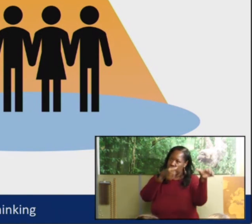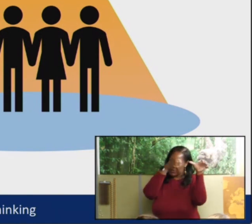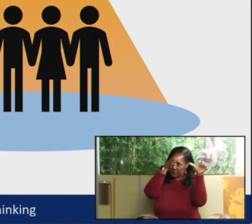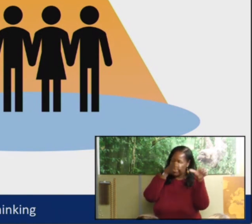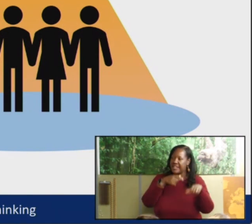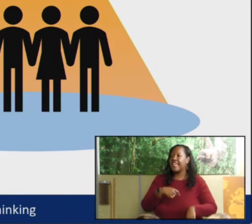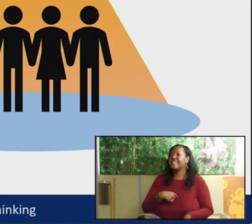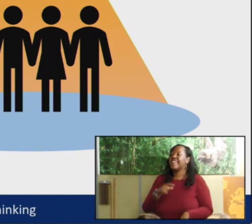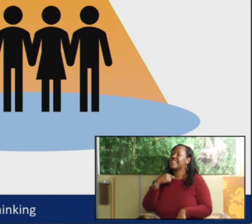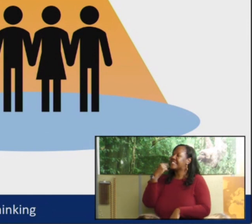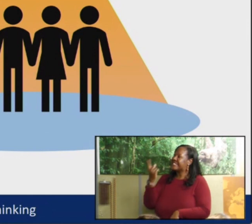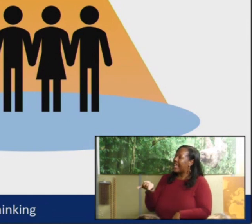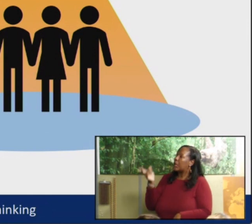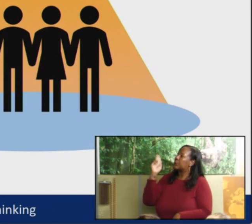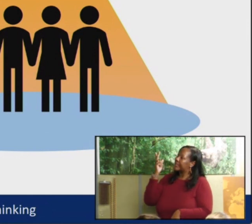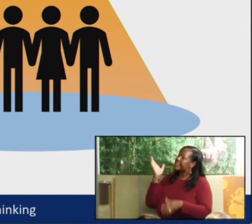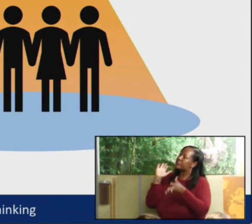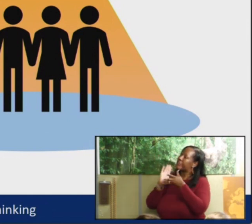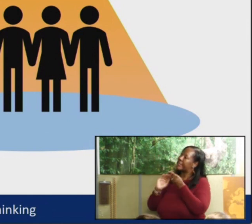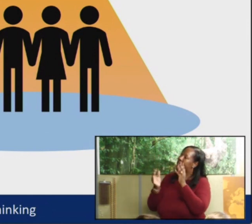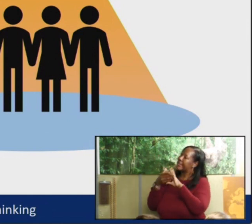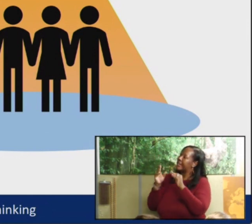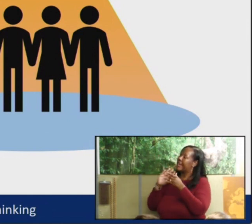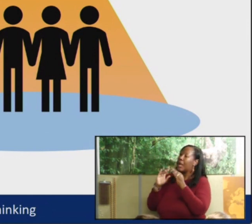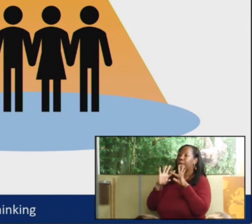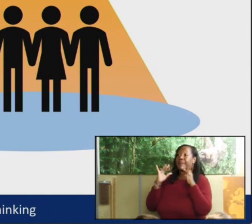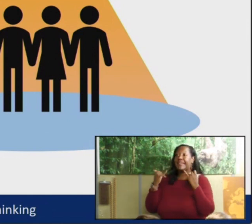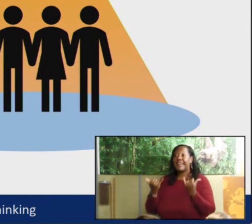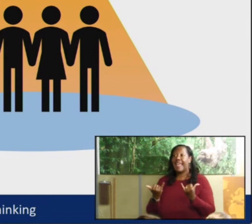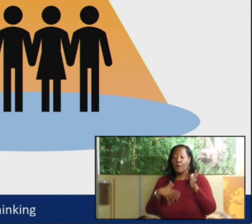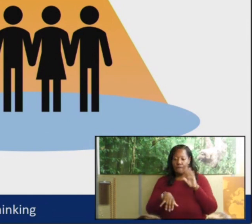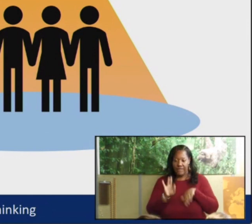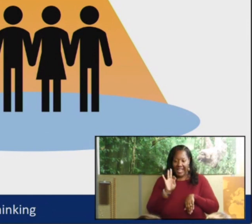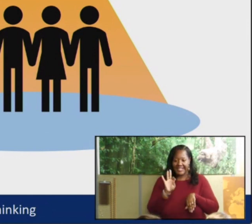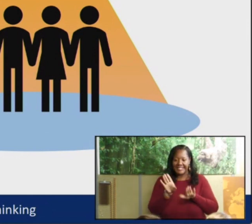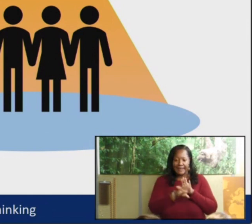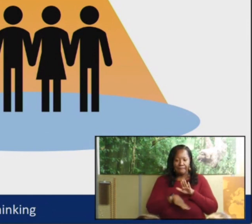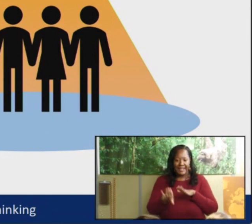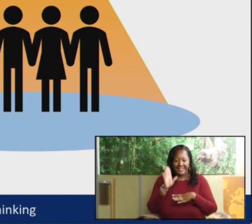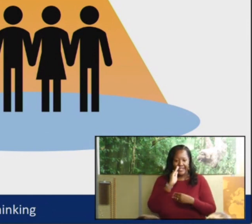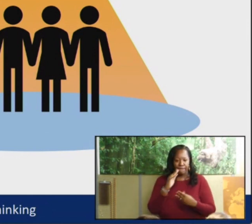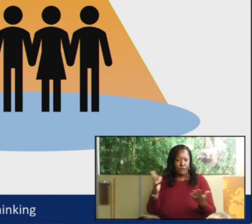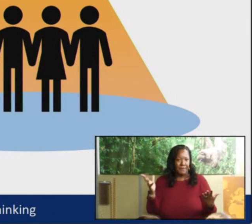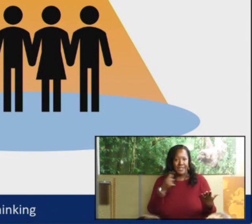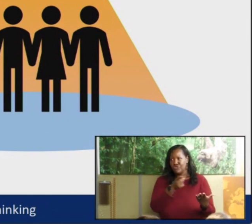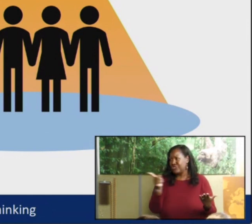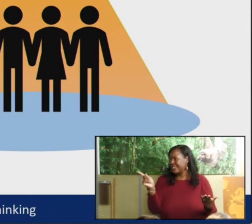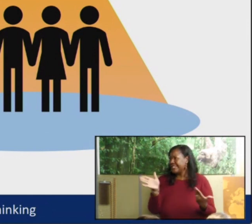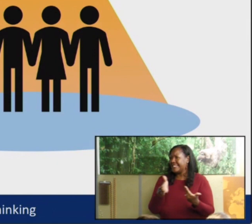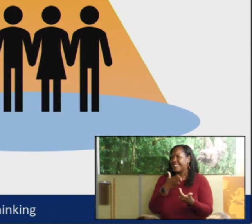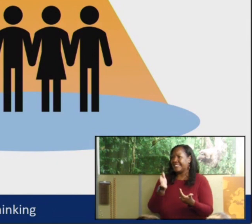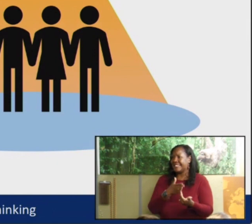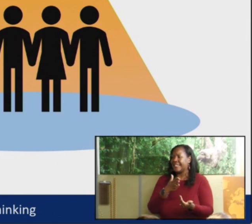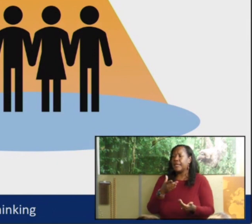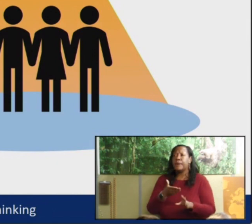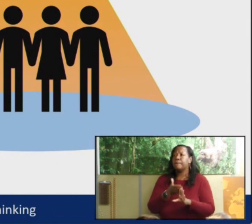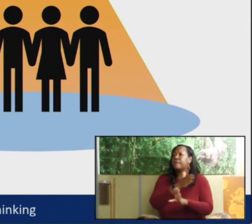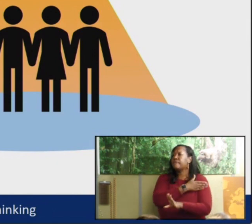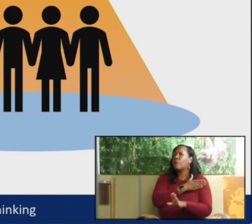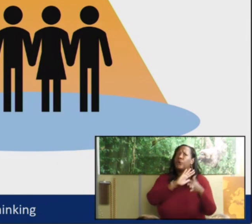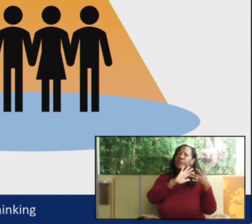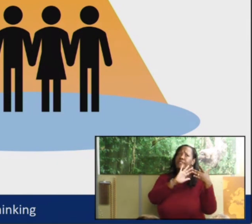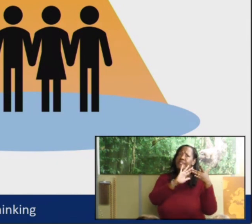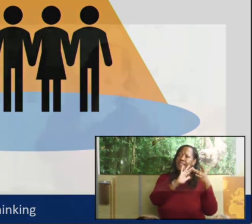you the stuff. Well, now finding out that basic information is not as hard, right? So once upon a time when the internet was born, it